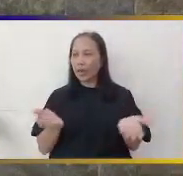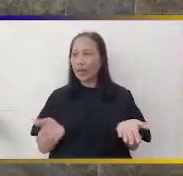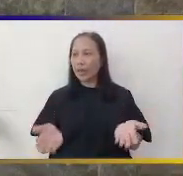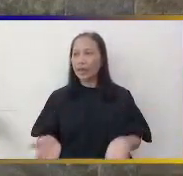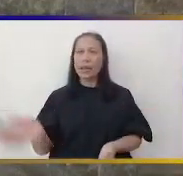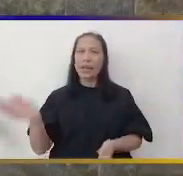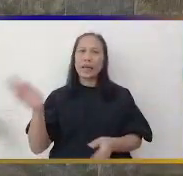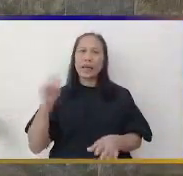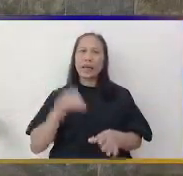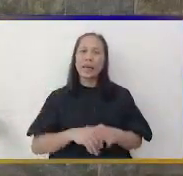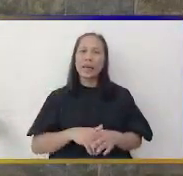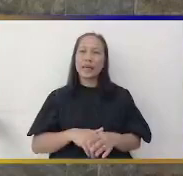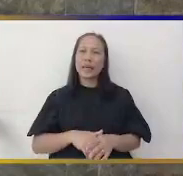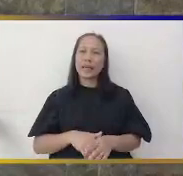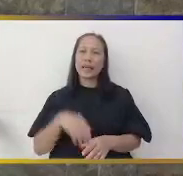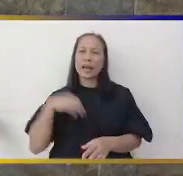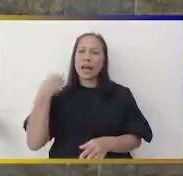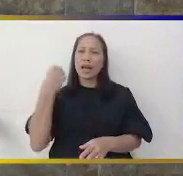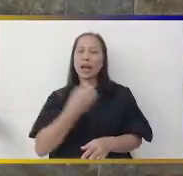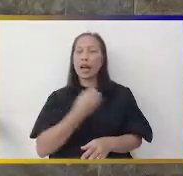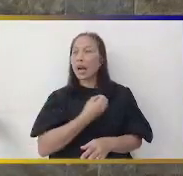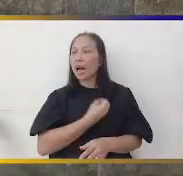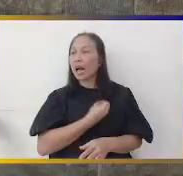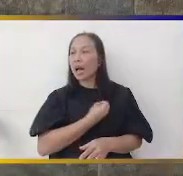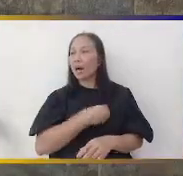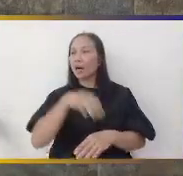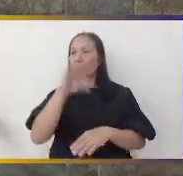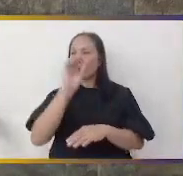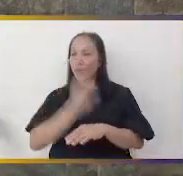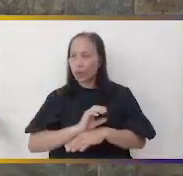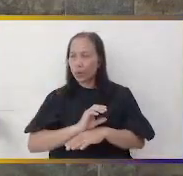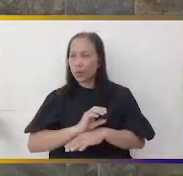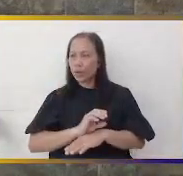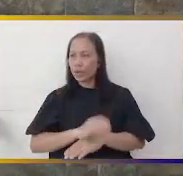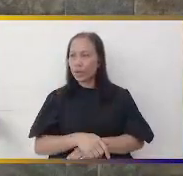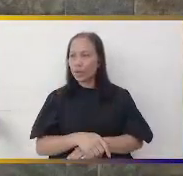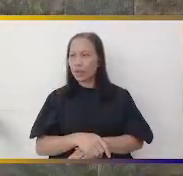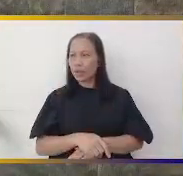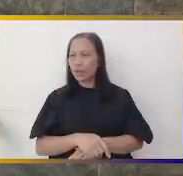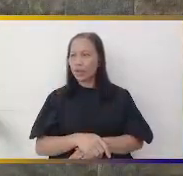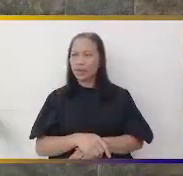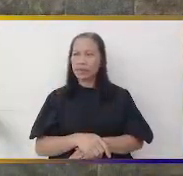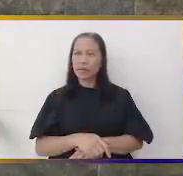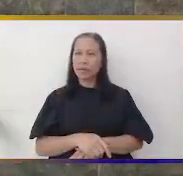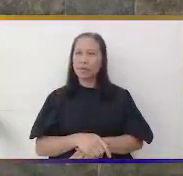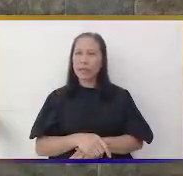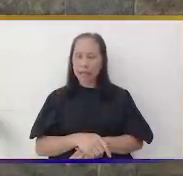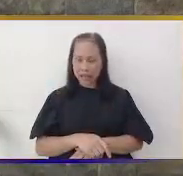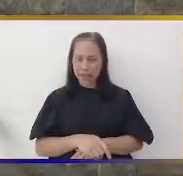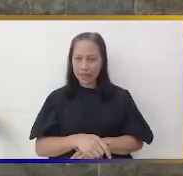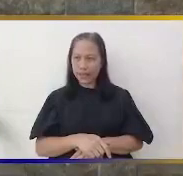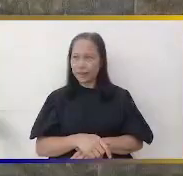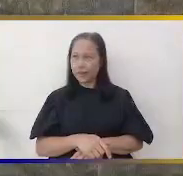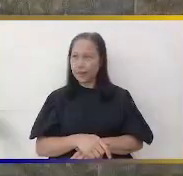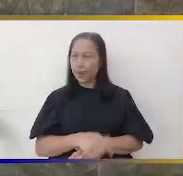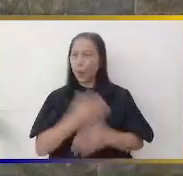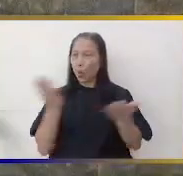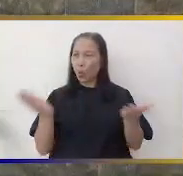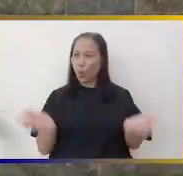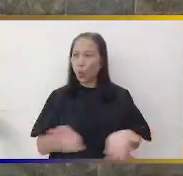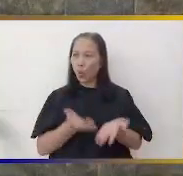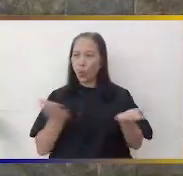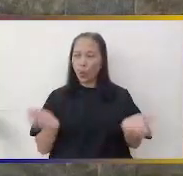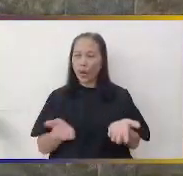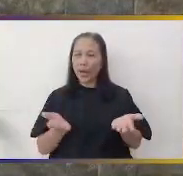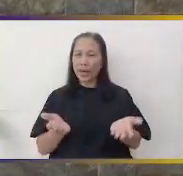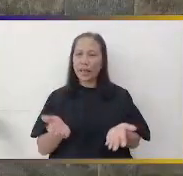my house we are in the house of God When